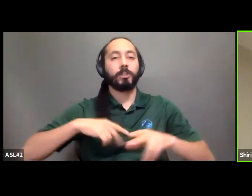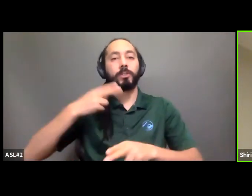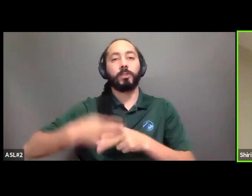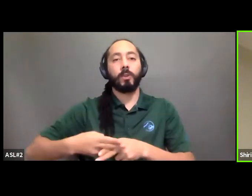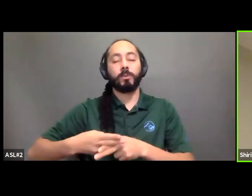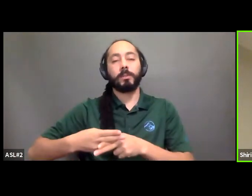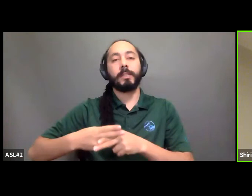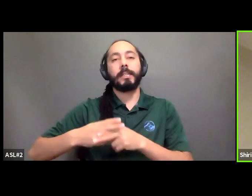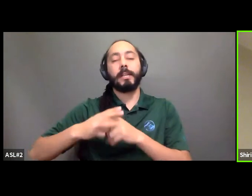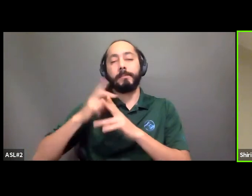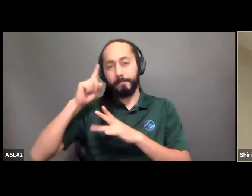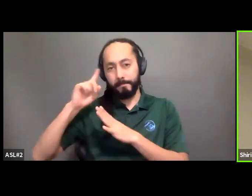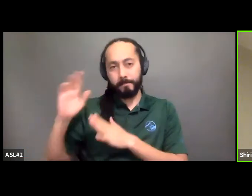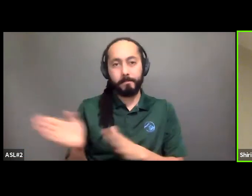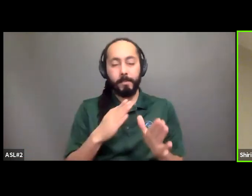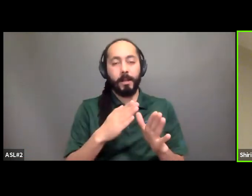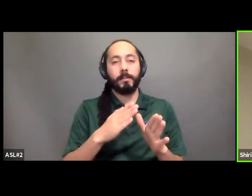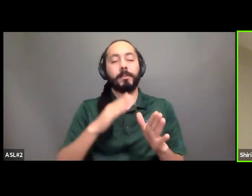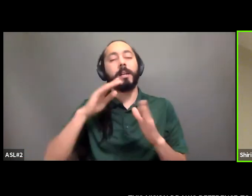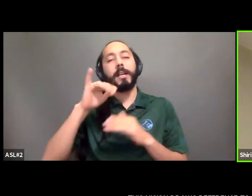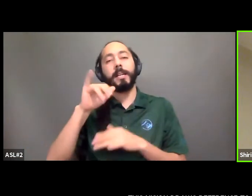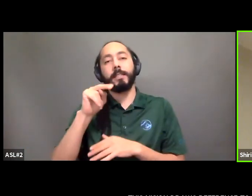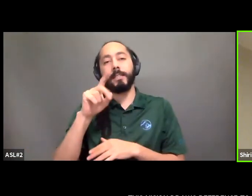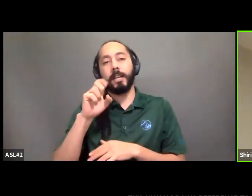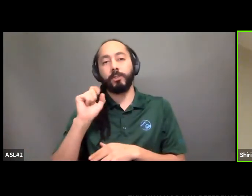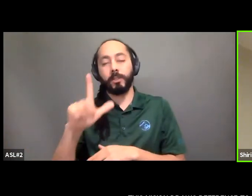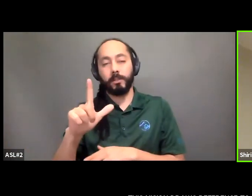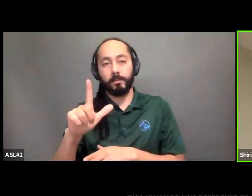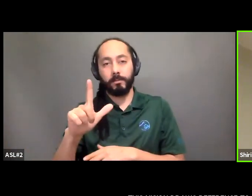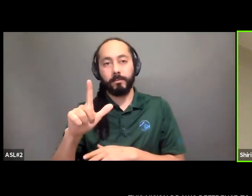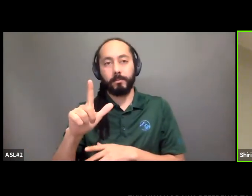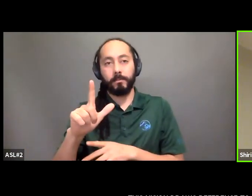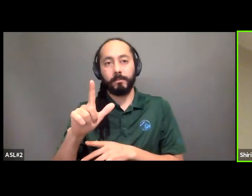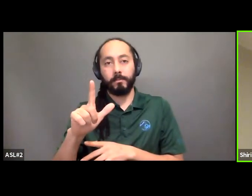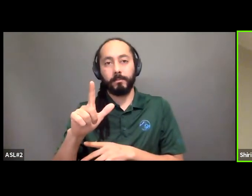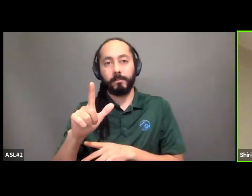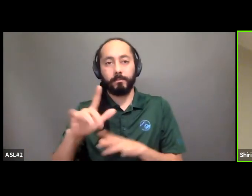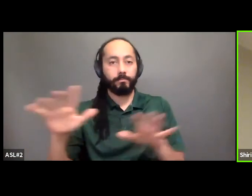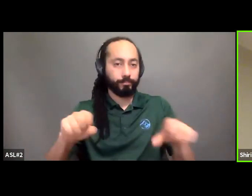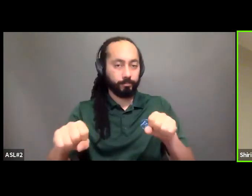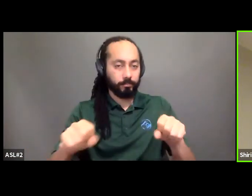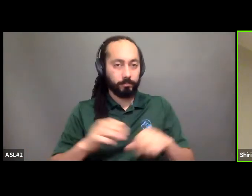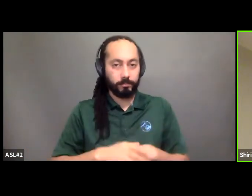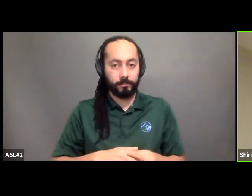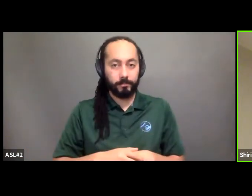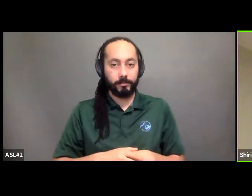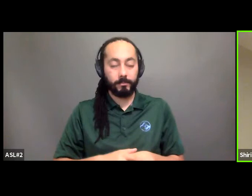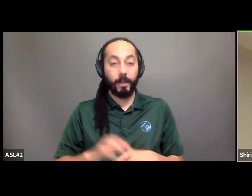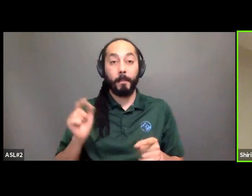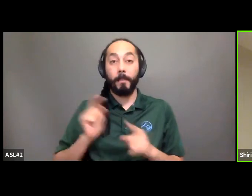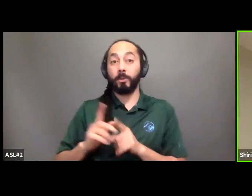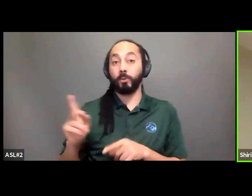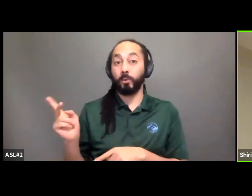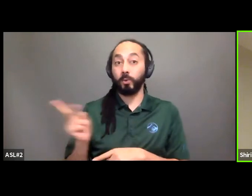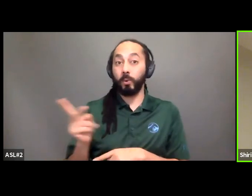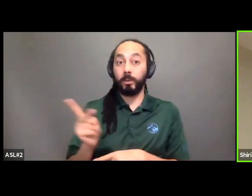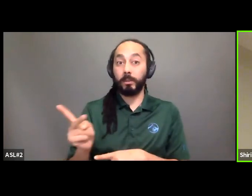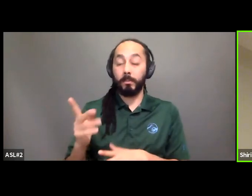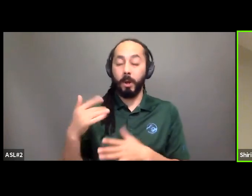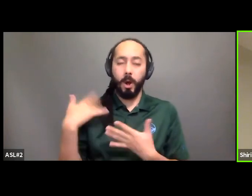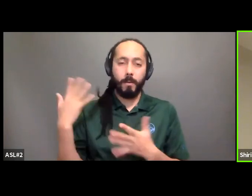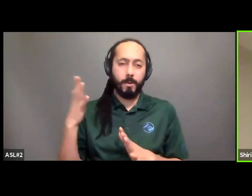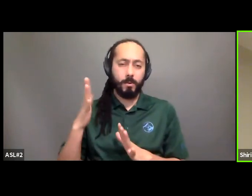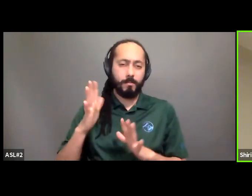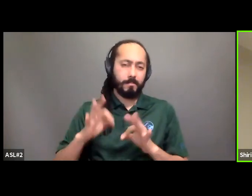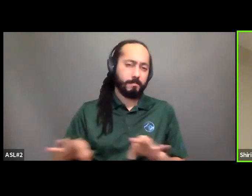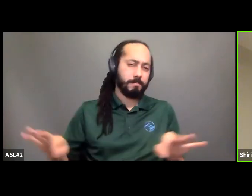reindustrialization. What makes these two people two of the most important public intellectuals alive today is